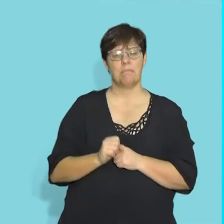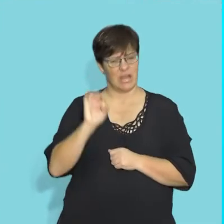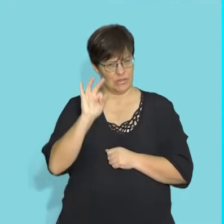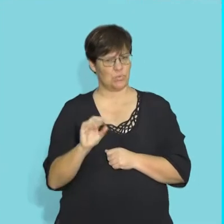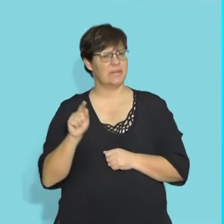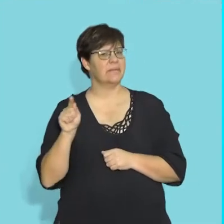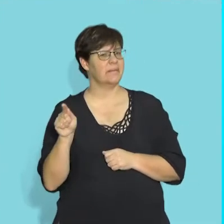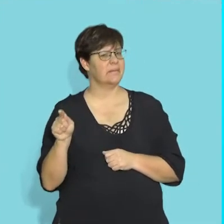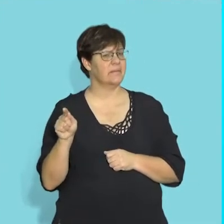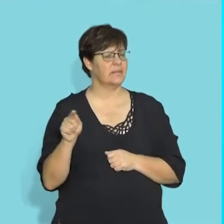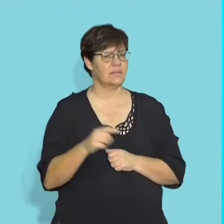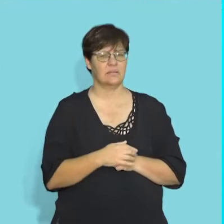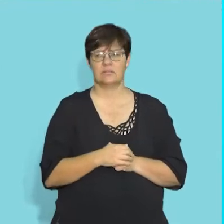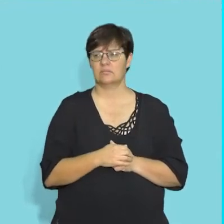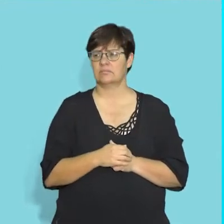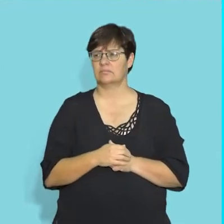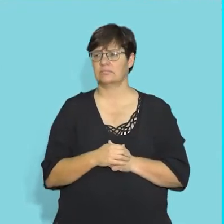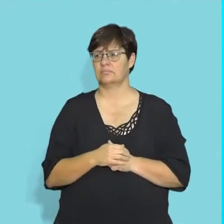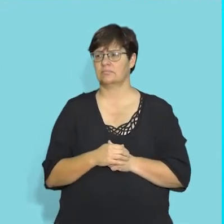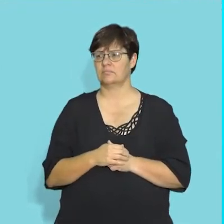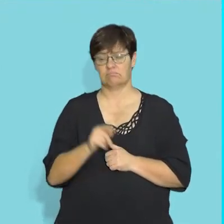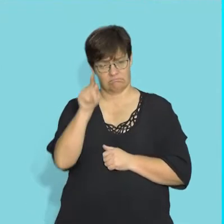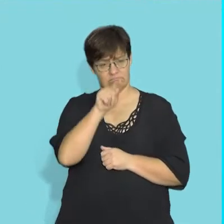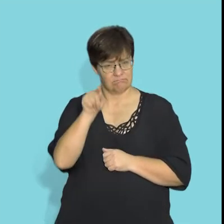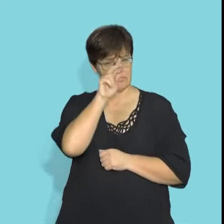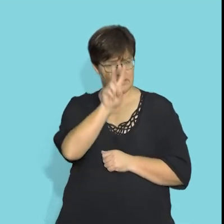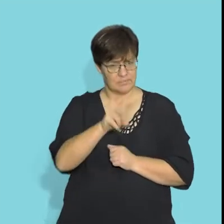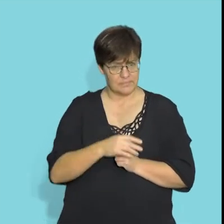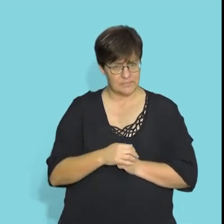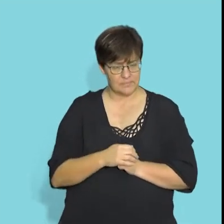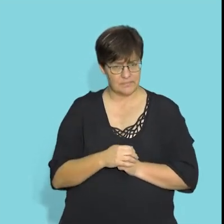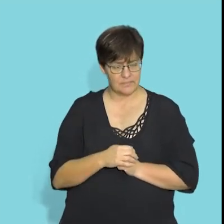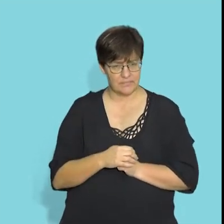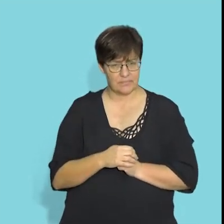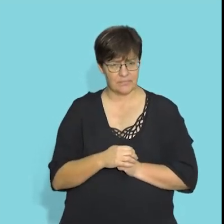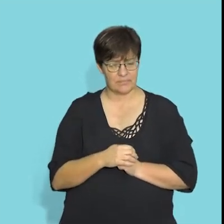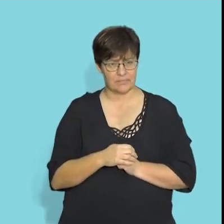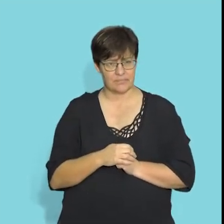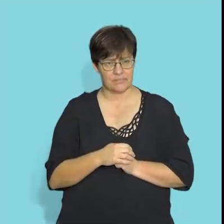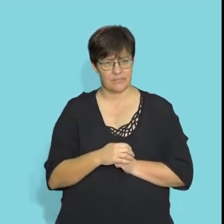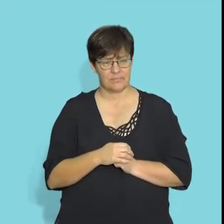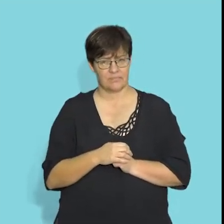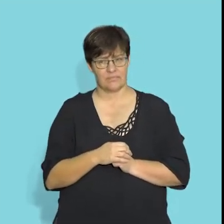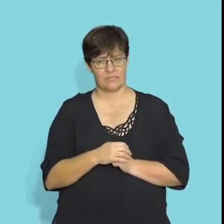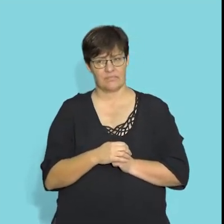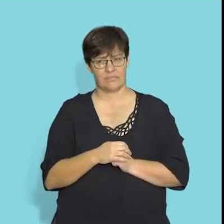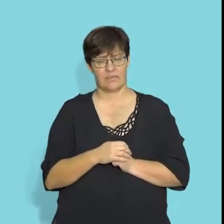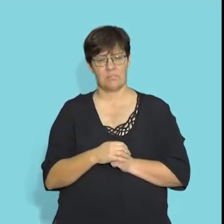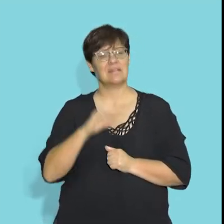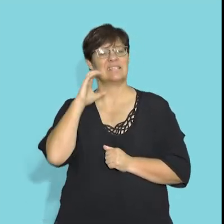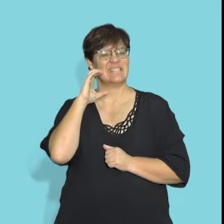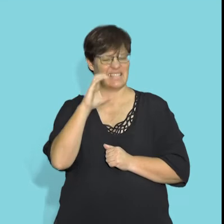we can see nicely. But does everybody see that there? That's the y cut